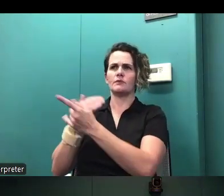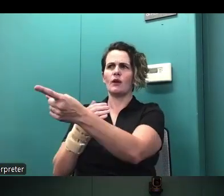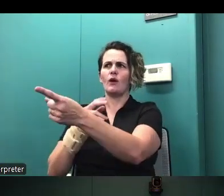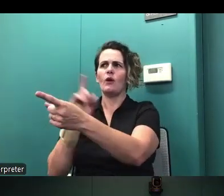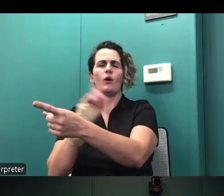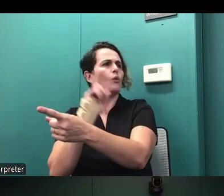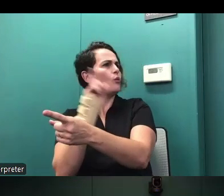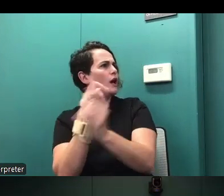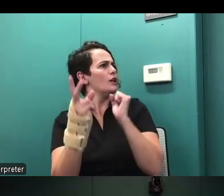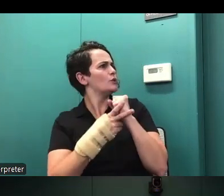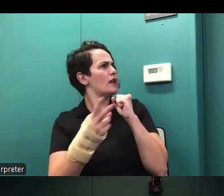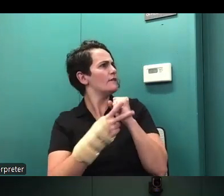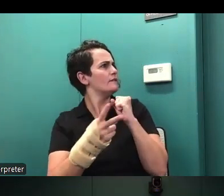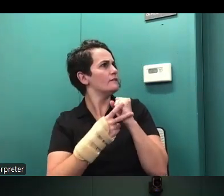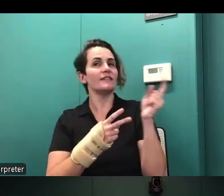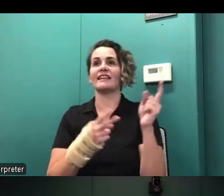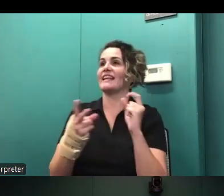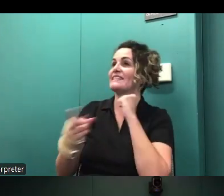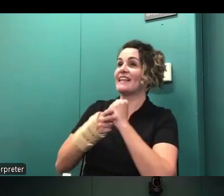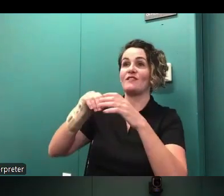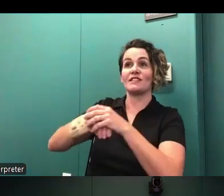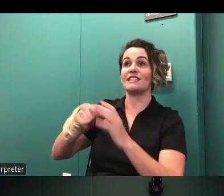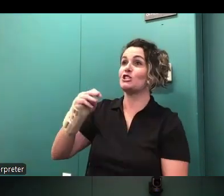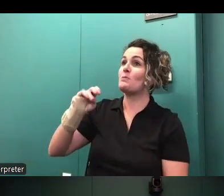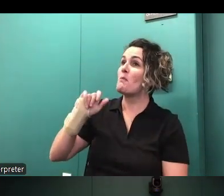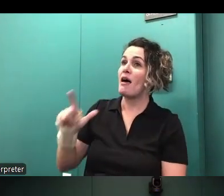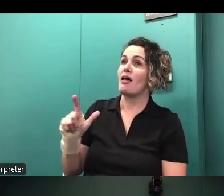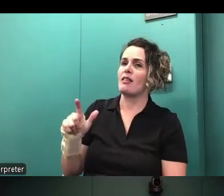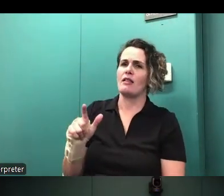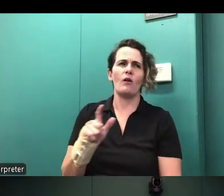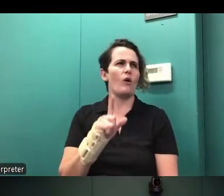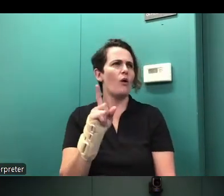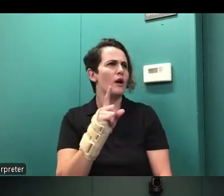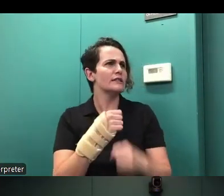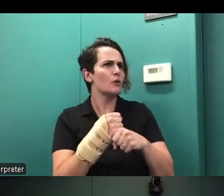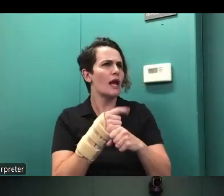I have the same. Okay, so where do you save? Wow. It just saves in Gmail. Where's the? Wow.